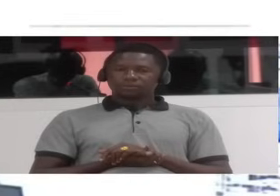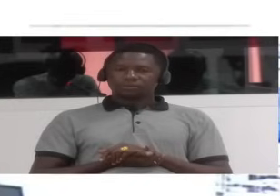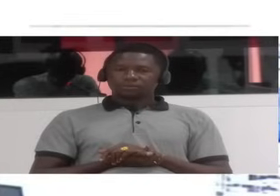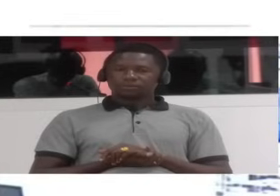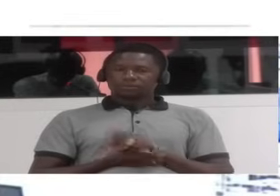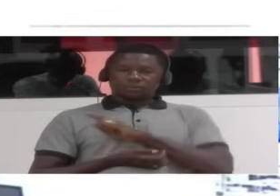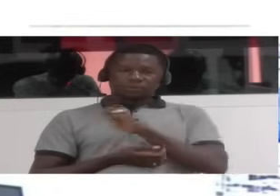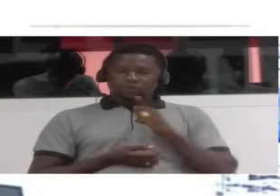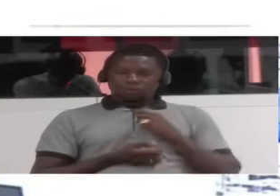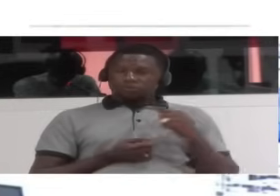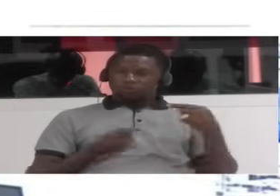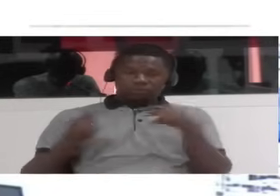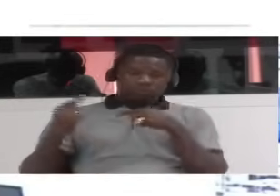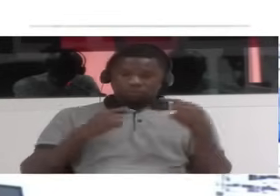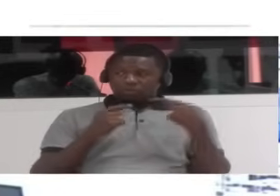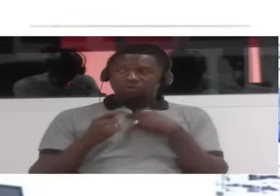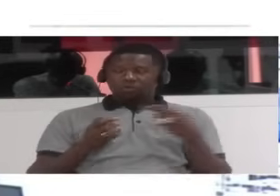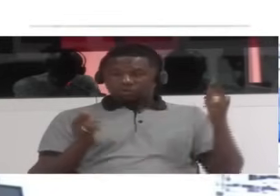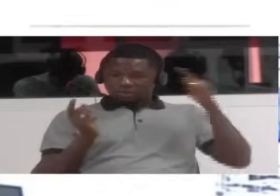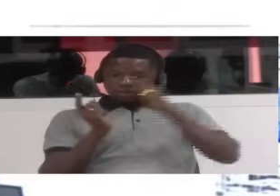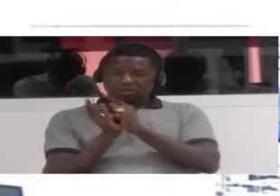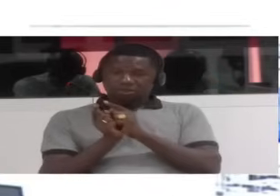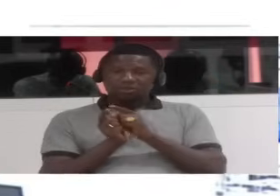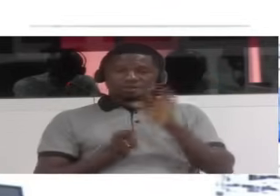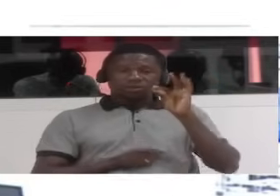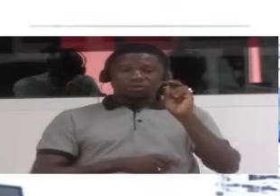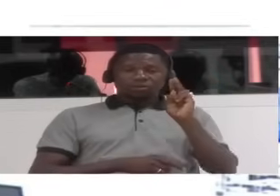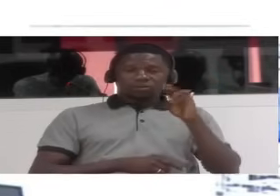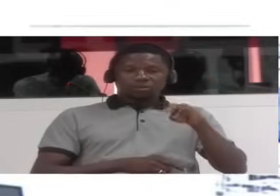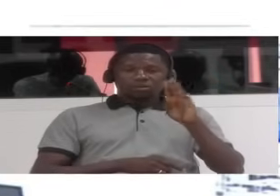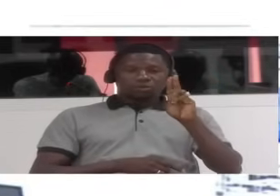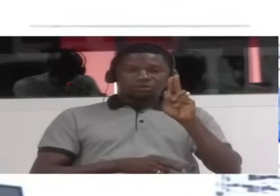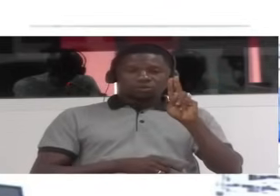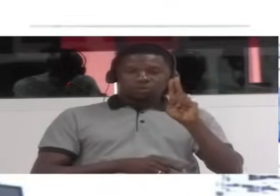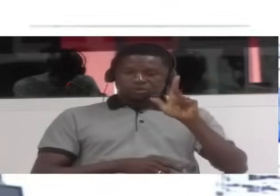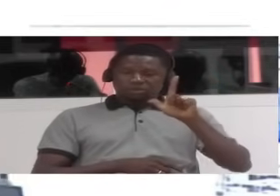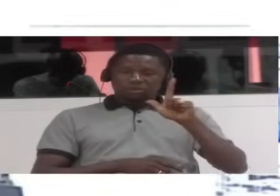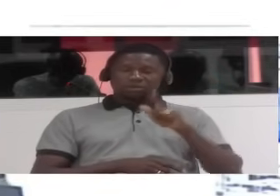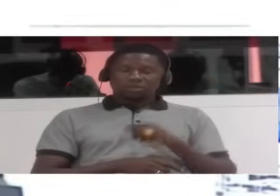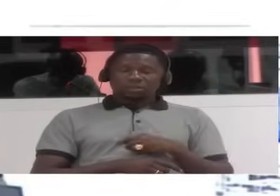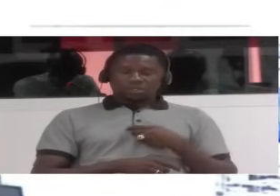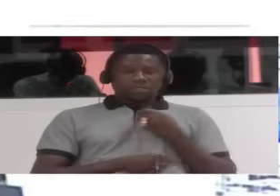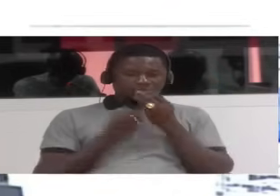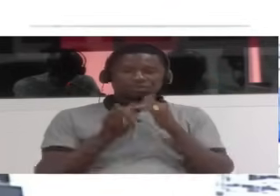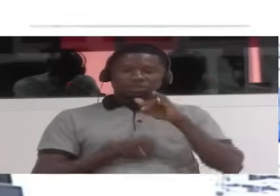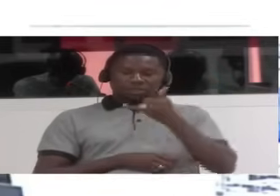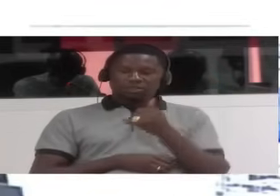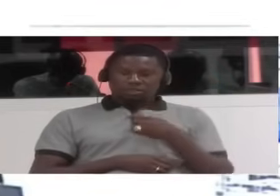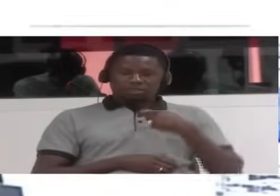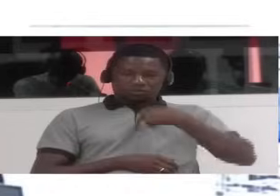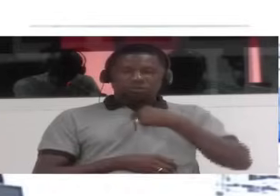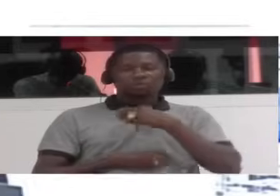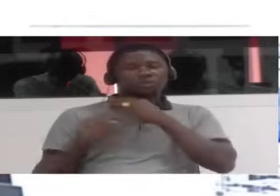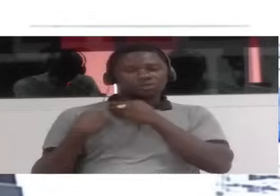We push and pull until we reach at Tumbul. So Tumbul told me, yes, I was the one who should have informed you that